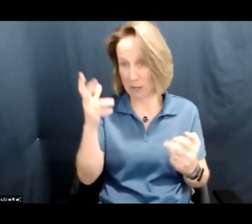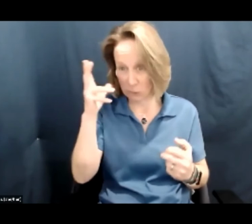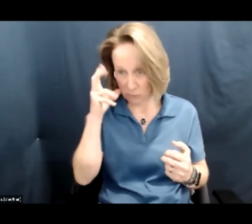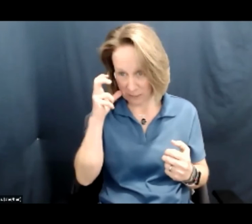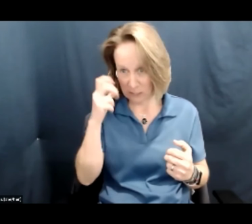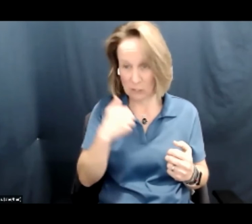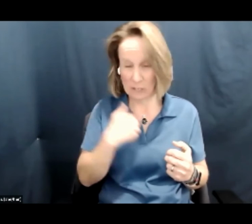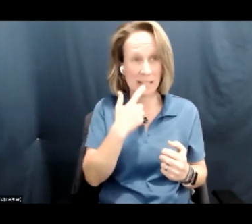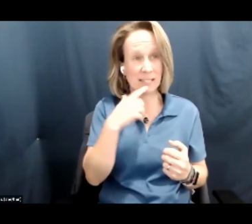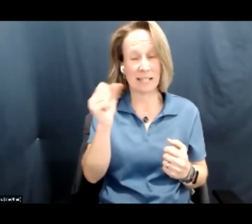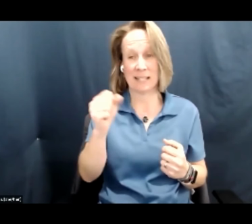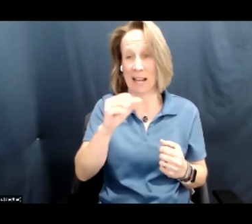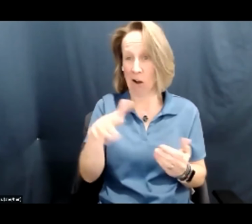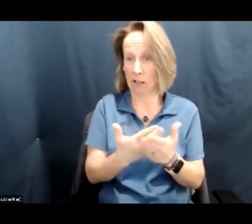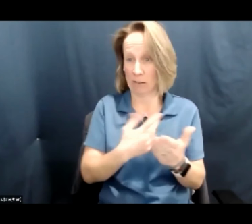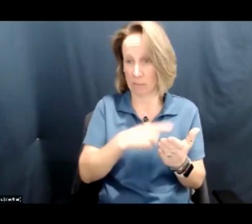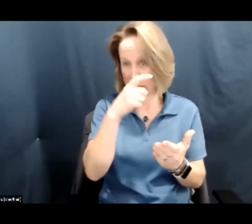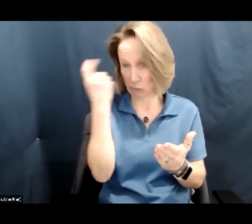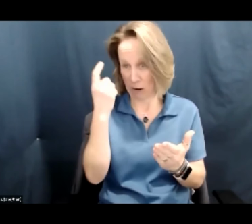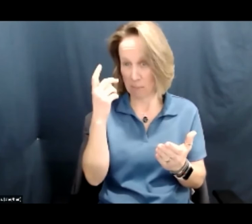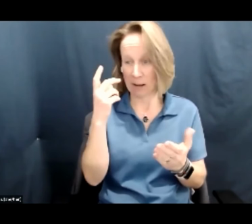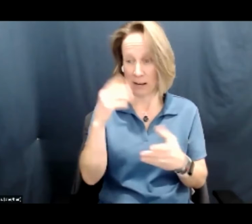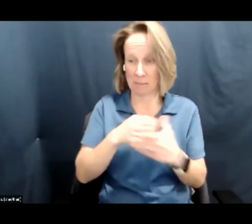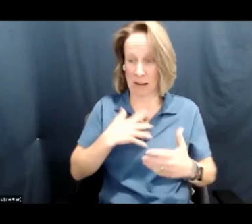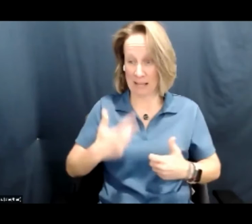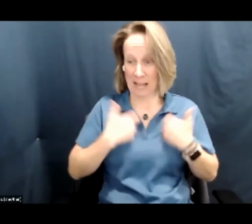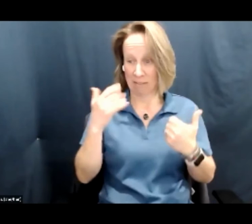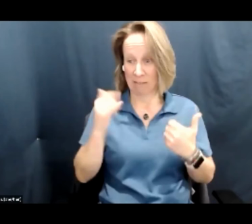that has prepared me for this moment in particular. Here's all the shit I